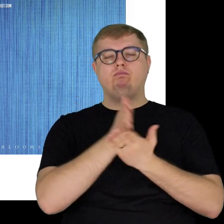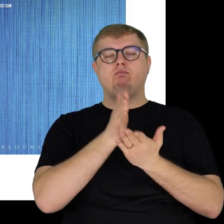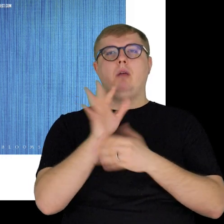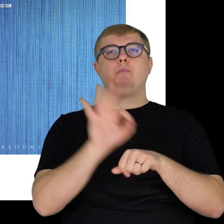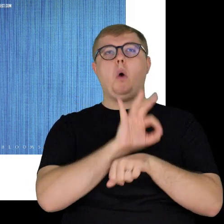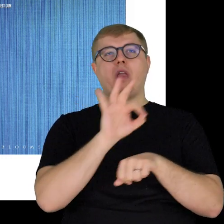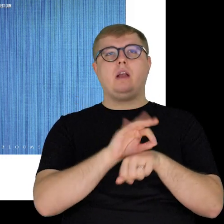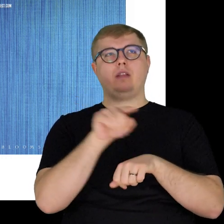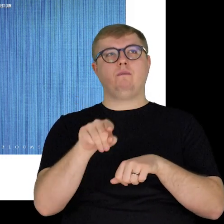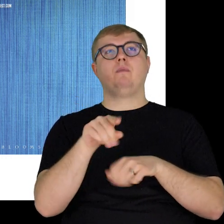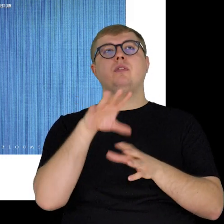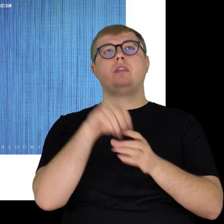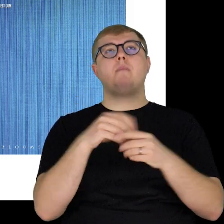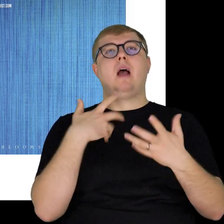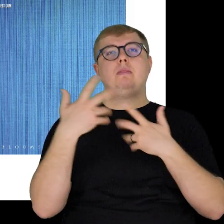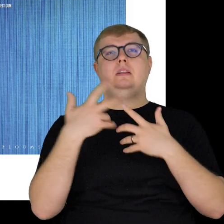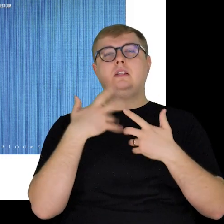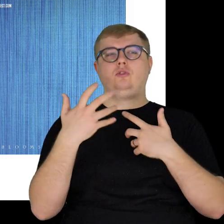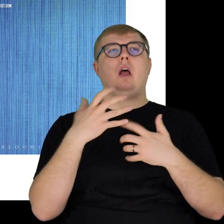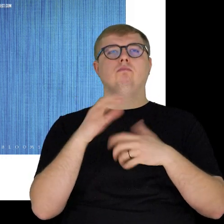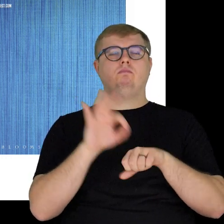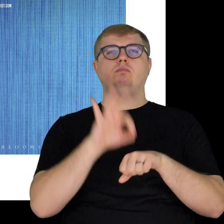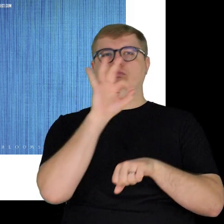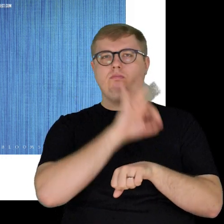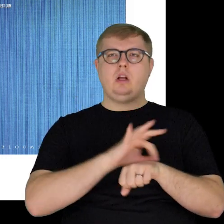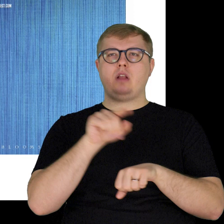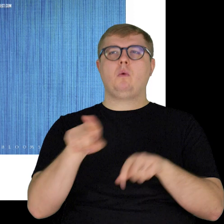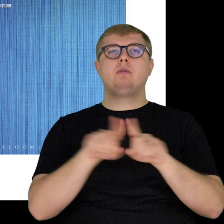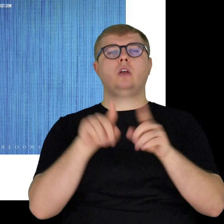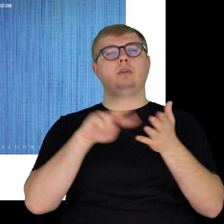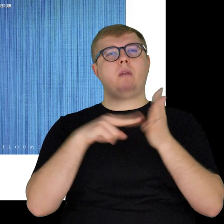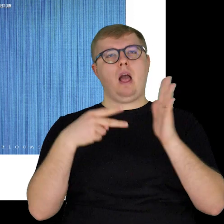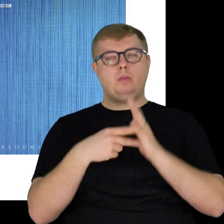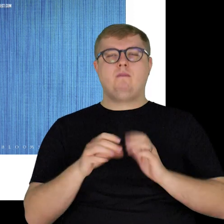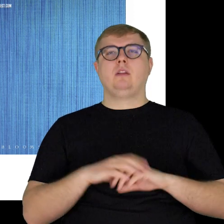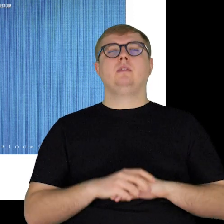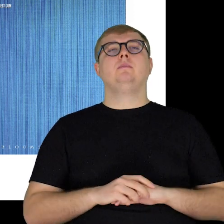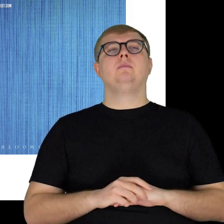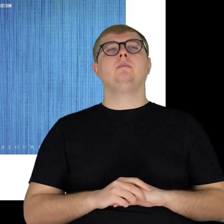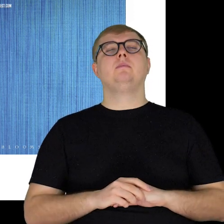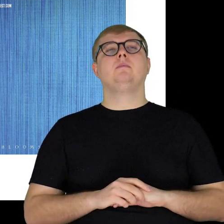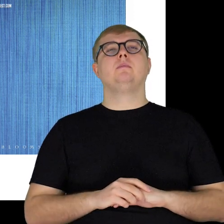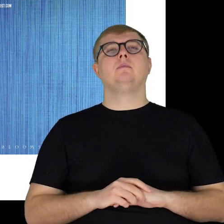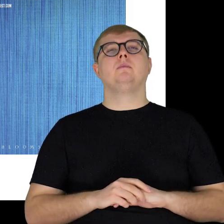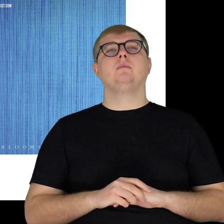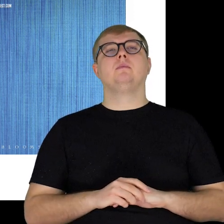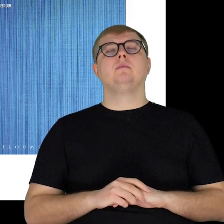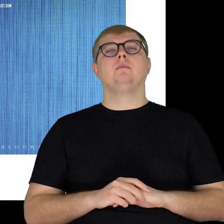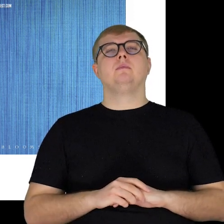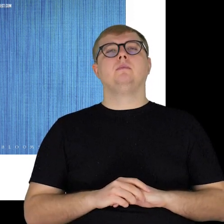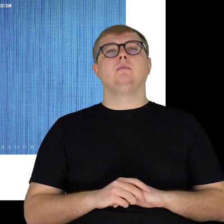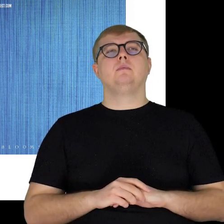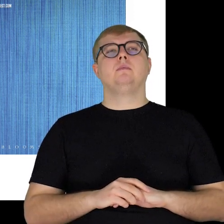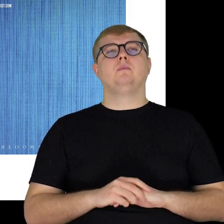planning. So that's what I said about this inter and transdisciplinary work. The second dimension